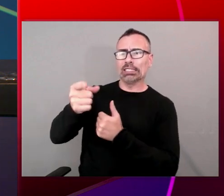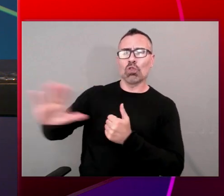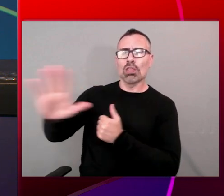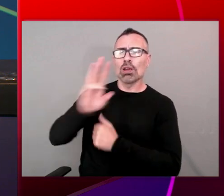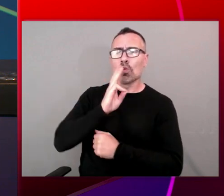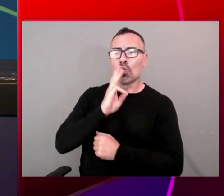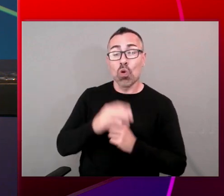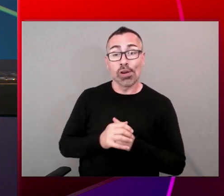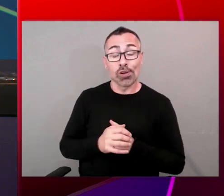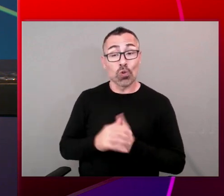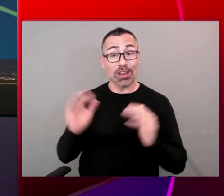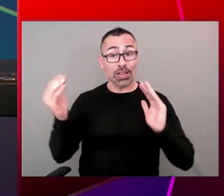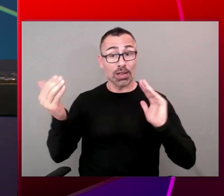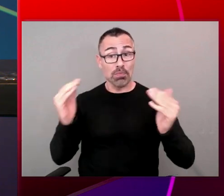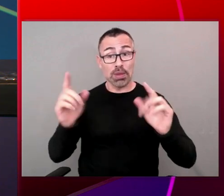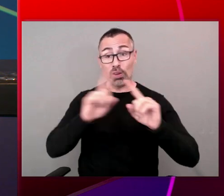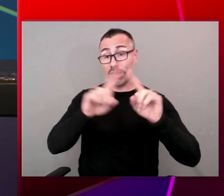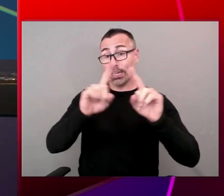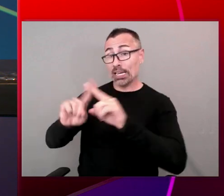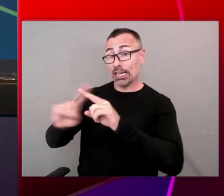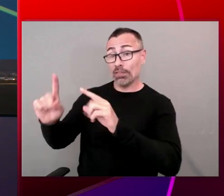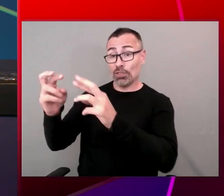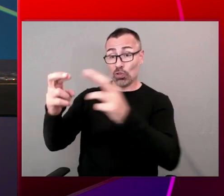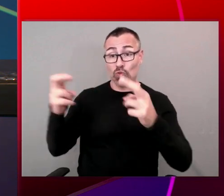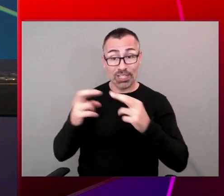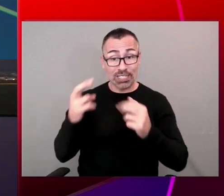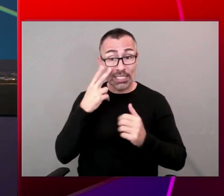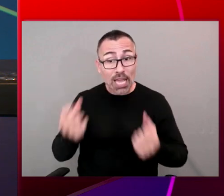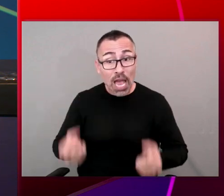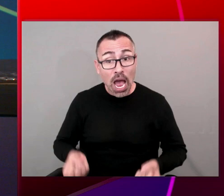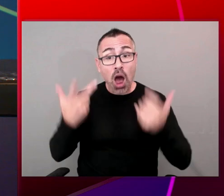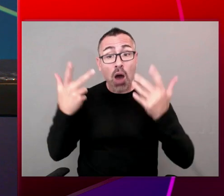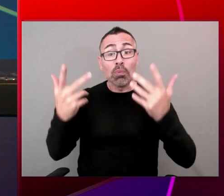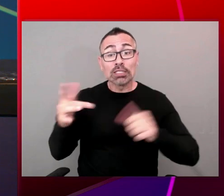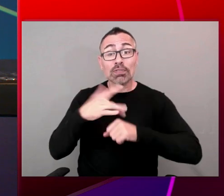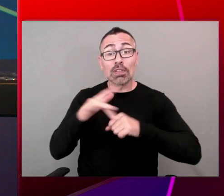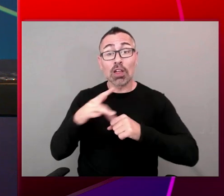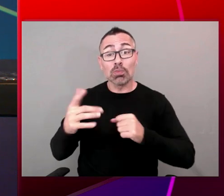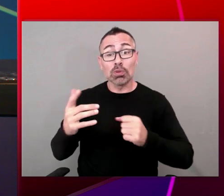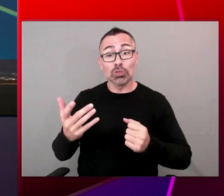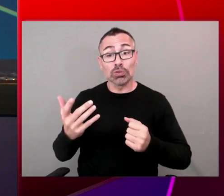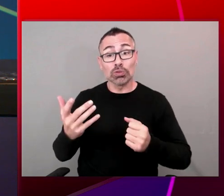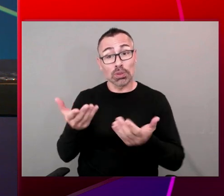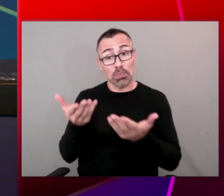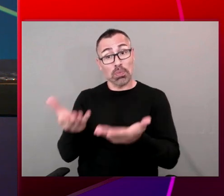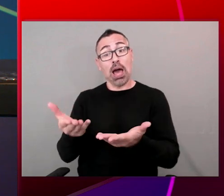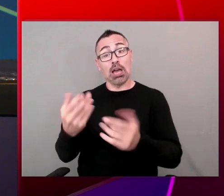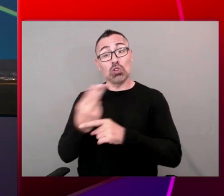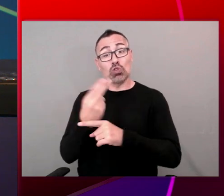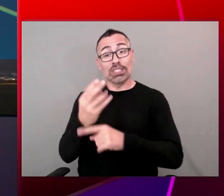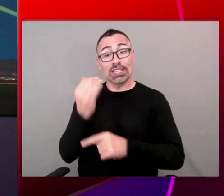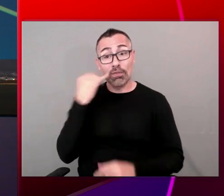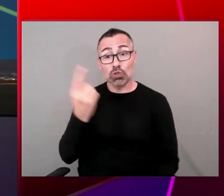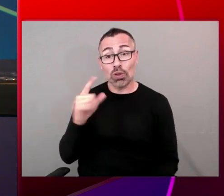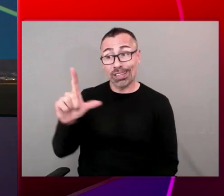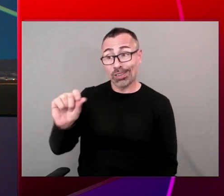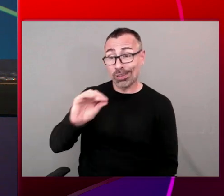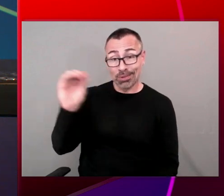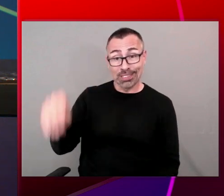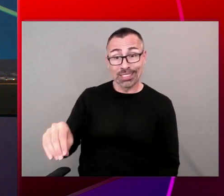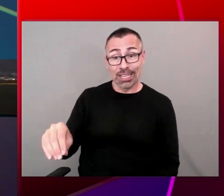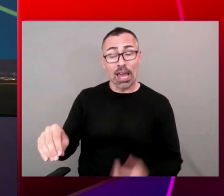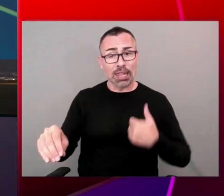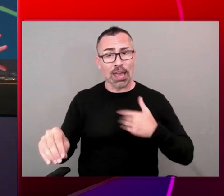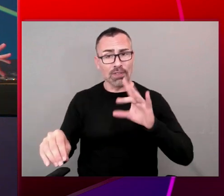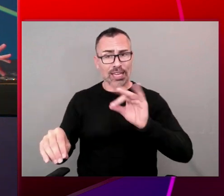different regions and see how much of the available supply are they using. If it's only 20% and 80% is still there, okay,